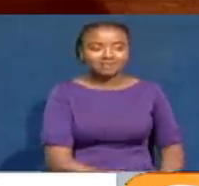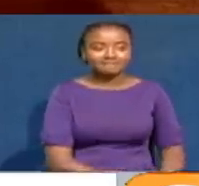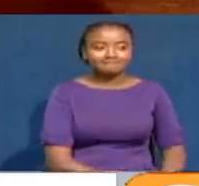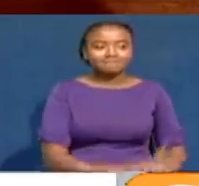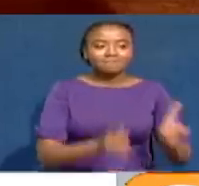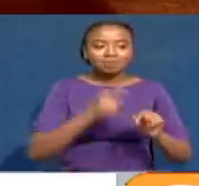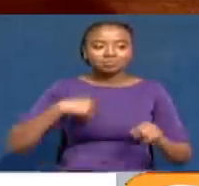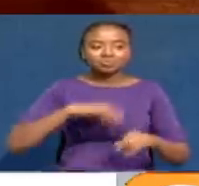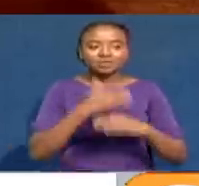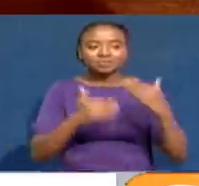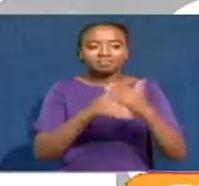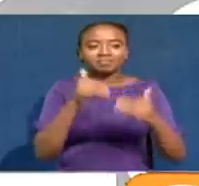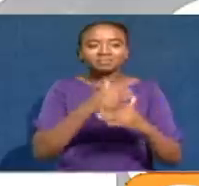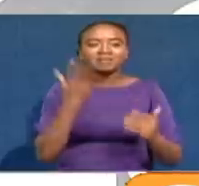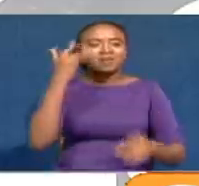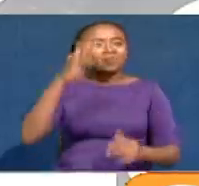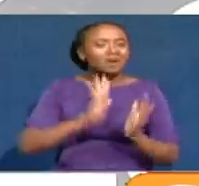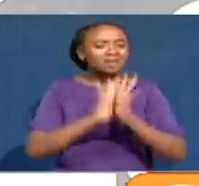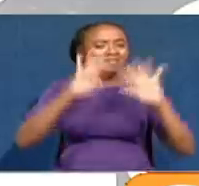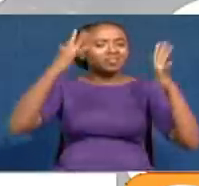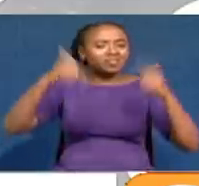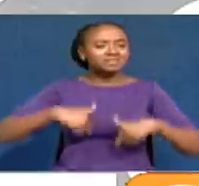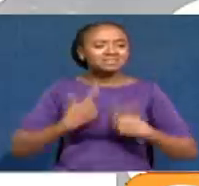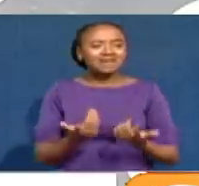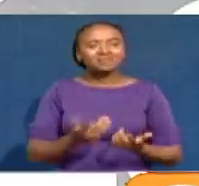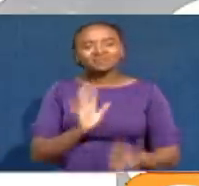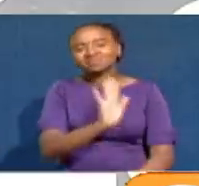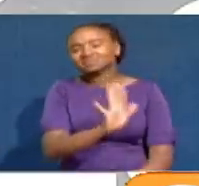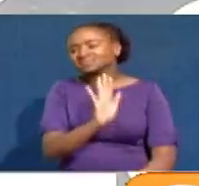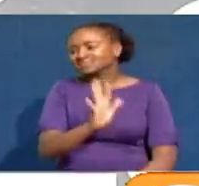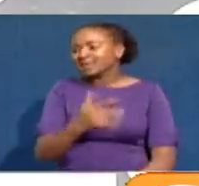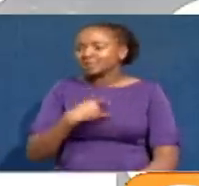have built all the other issues that we do around CDA. And therefore,